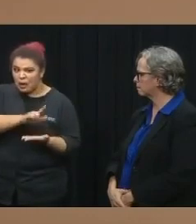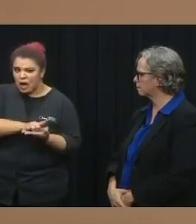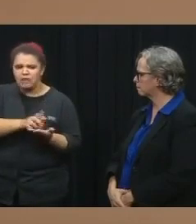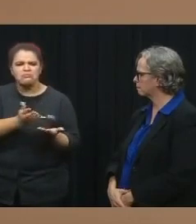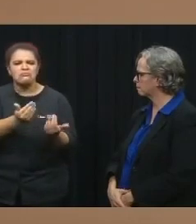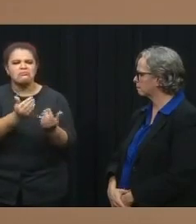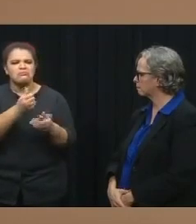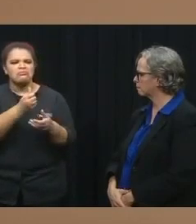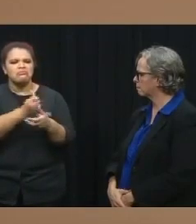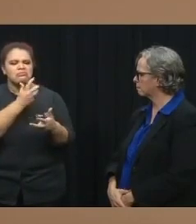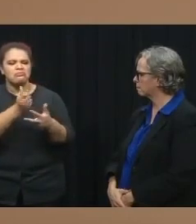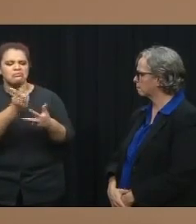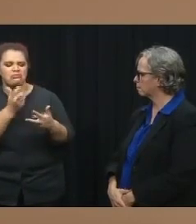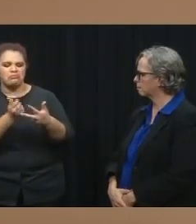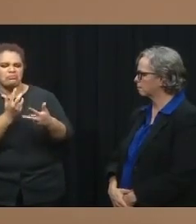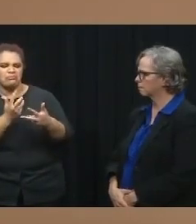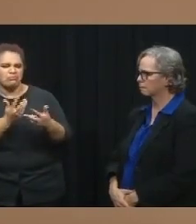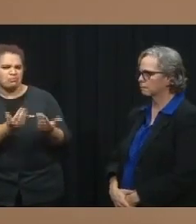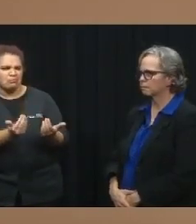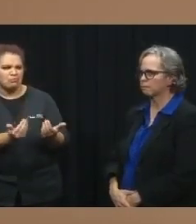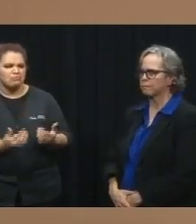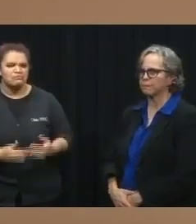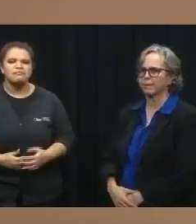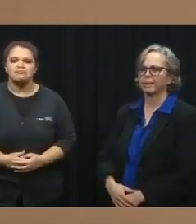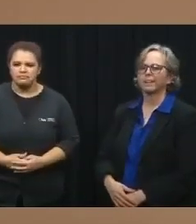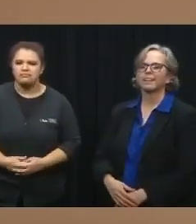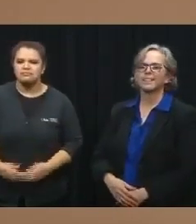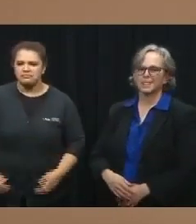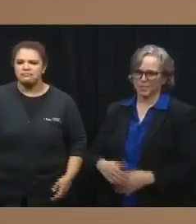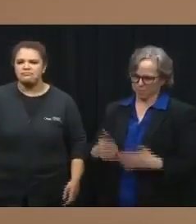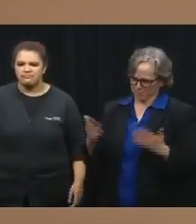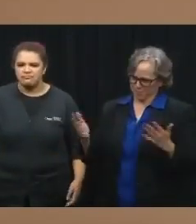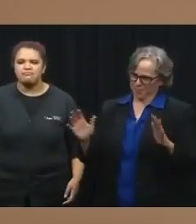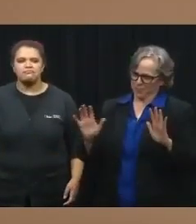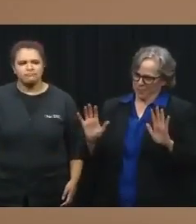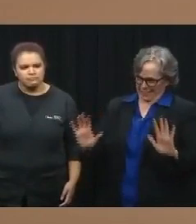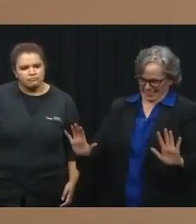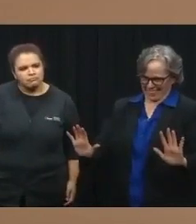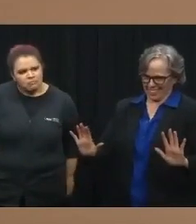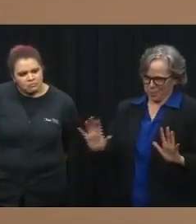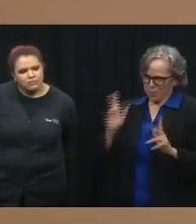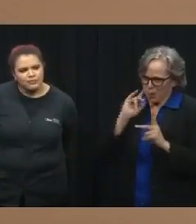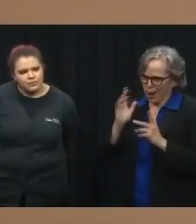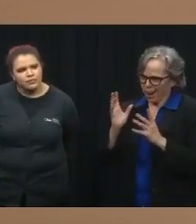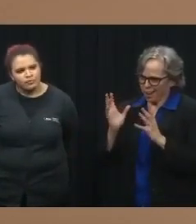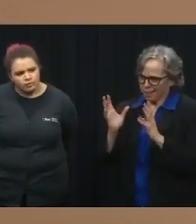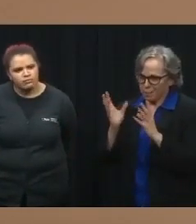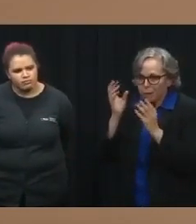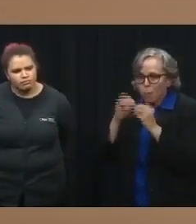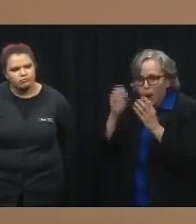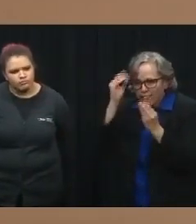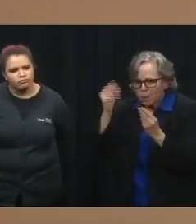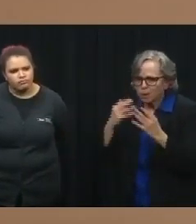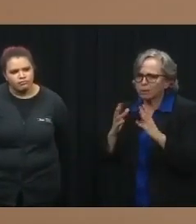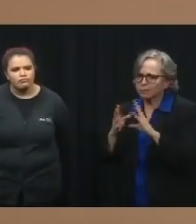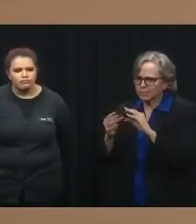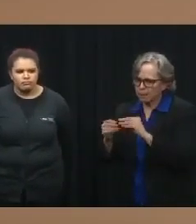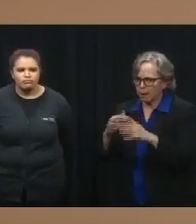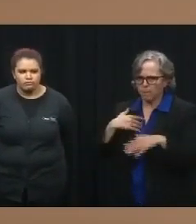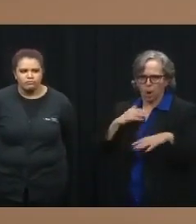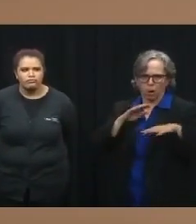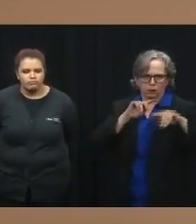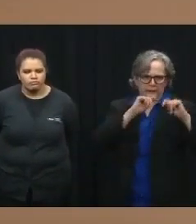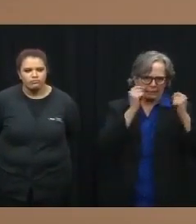helpful. Thanks. I know it would, and we're going to be sharing that more. We have a whole team putting together that in a way that I can give you